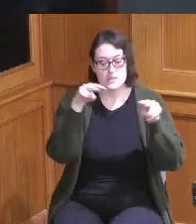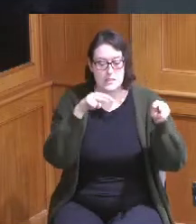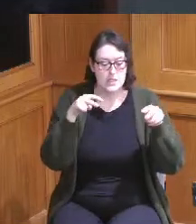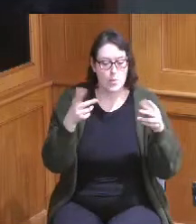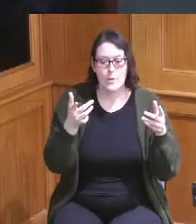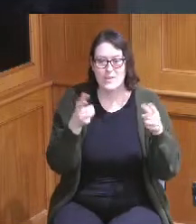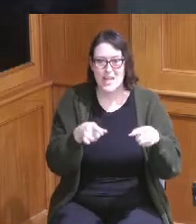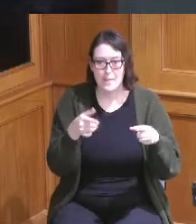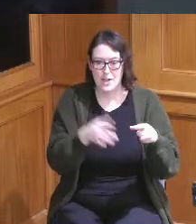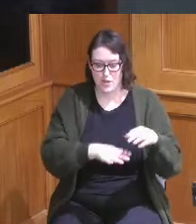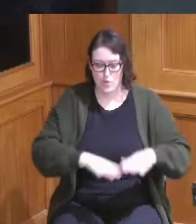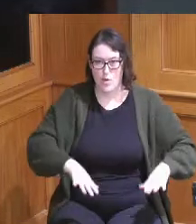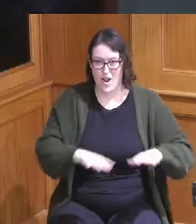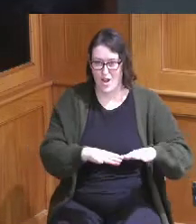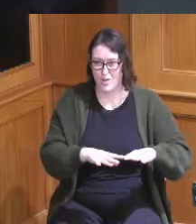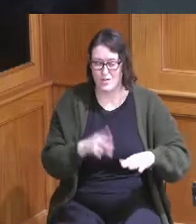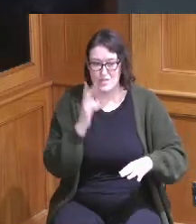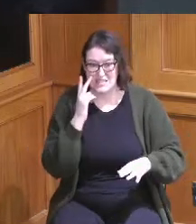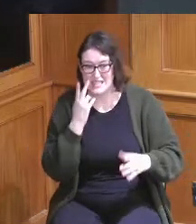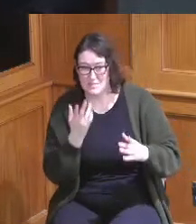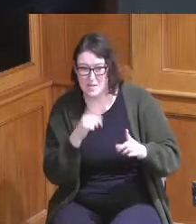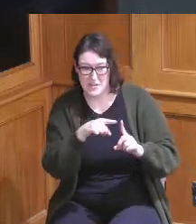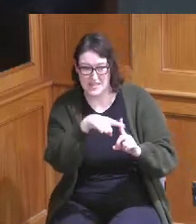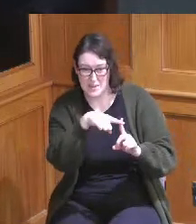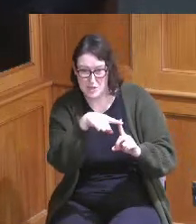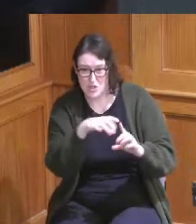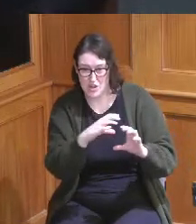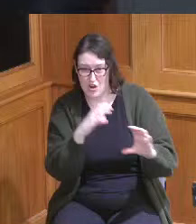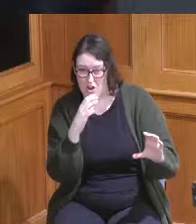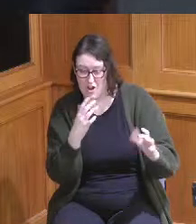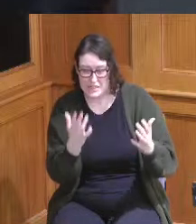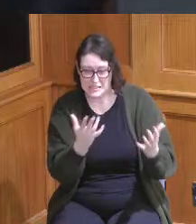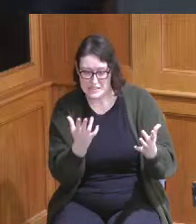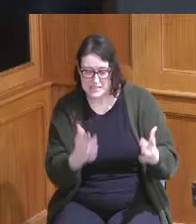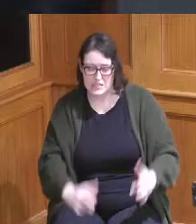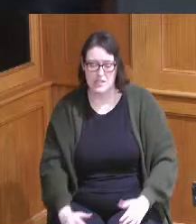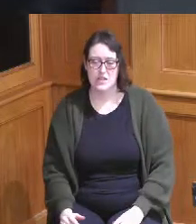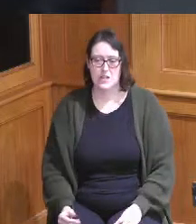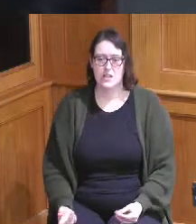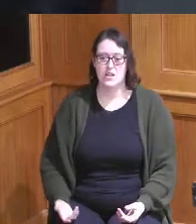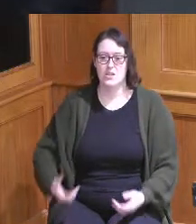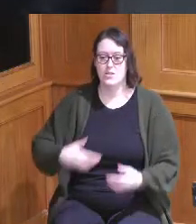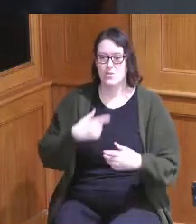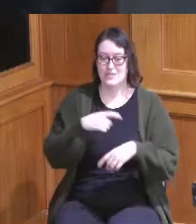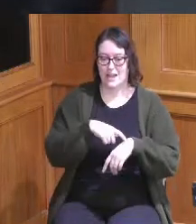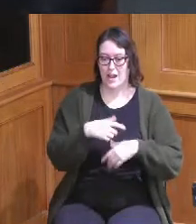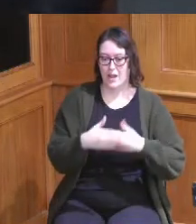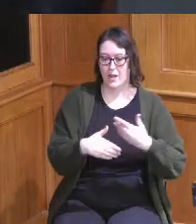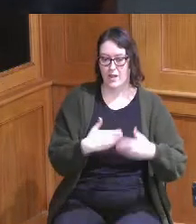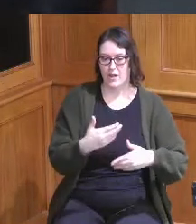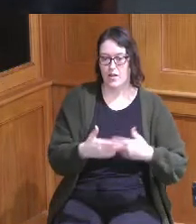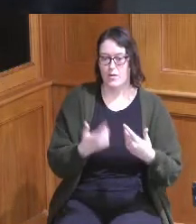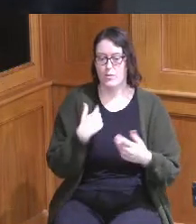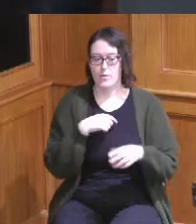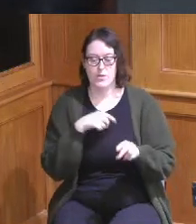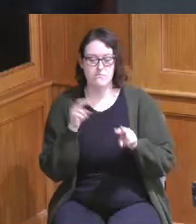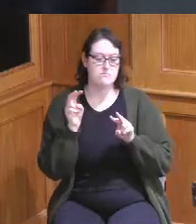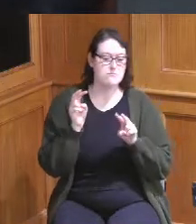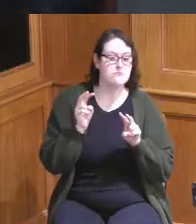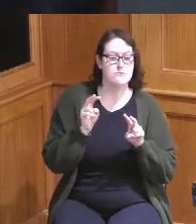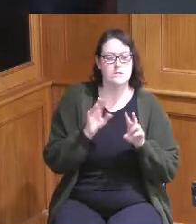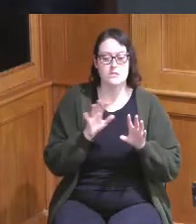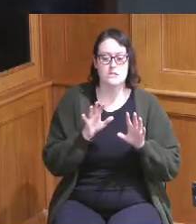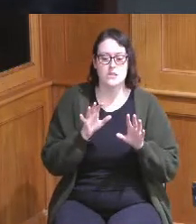could tell the temperature of the car. As time went on, again, we're just sitting there, and then